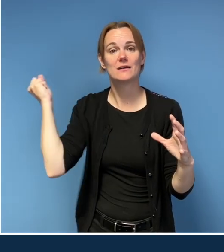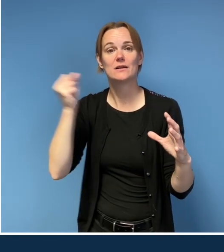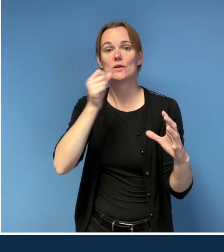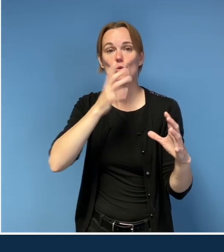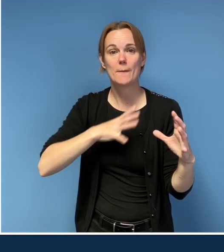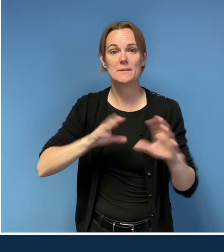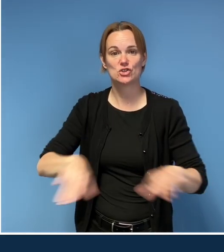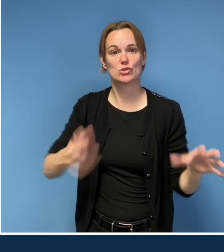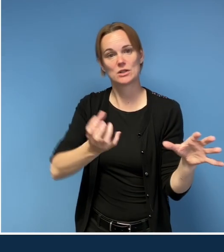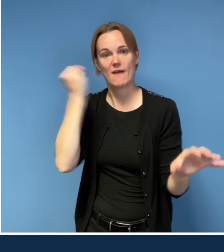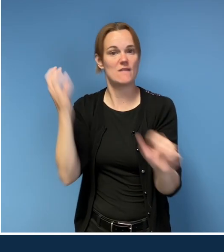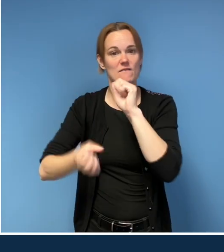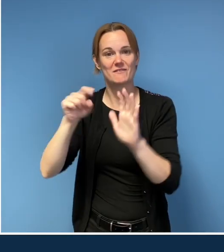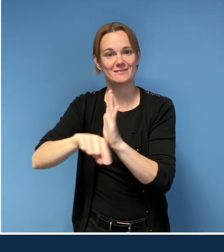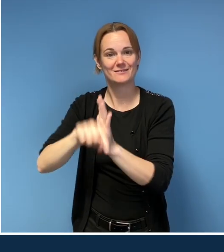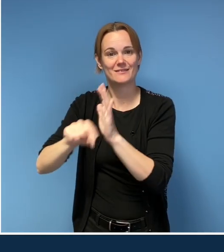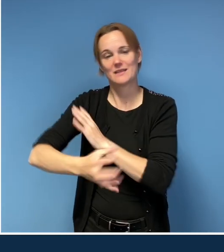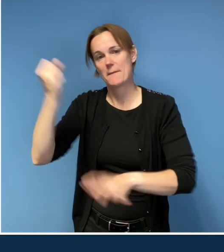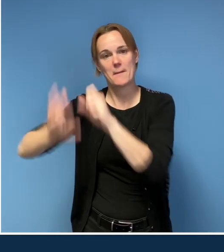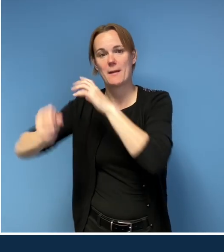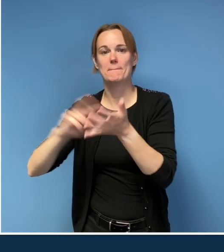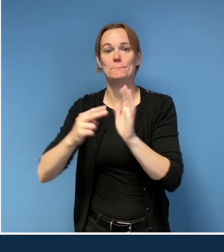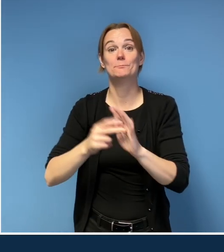generations of humans. So